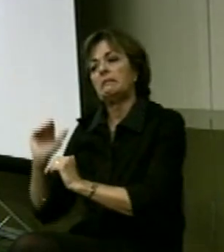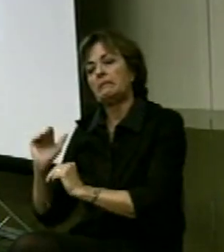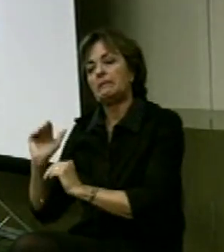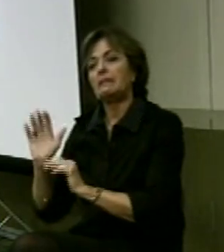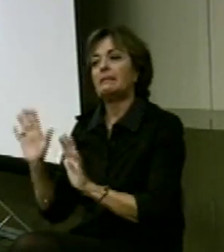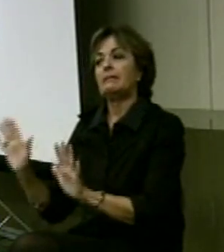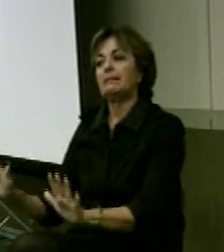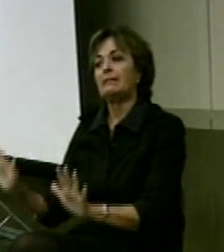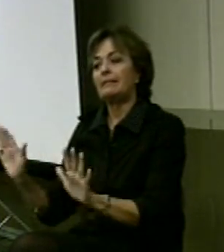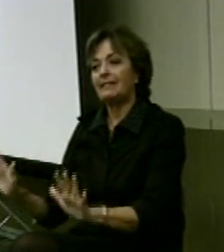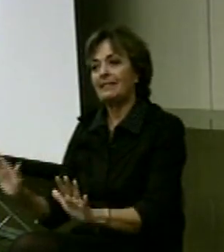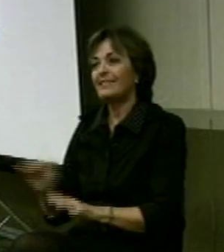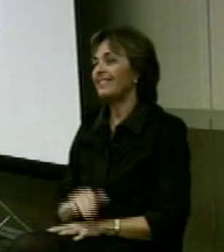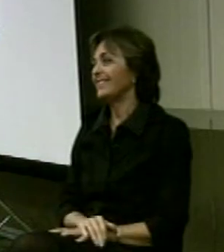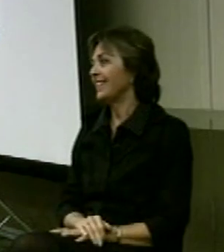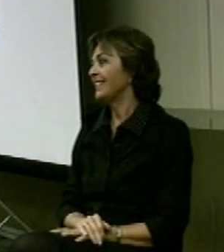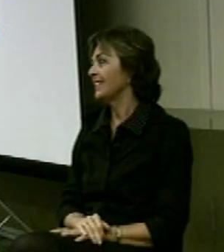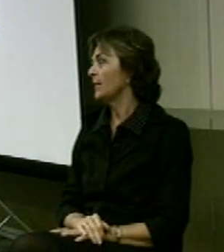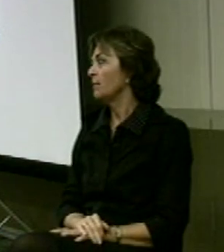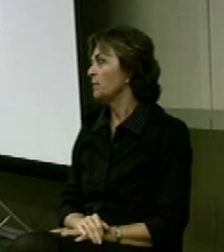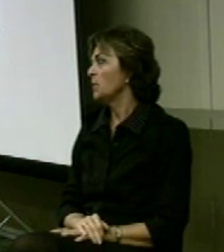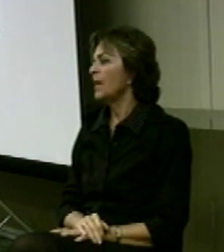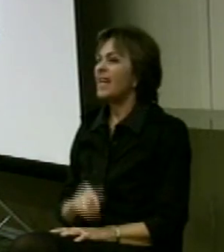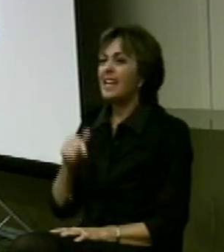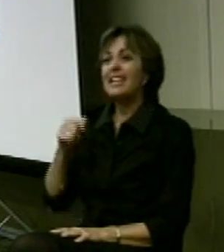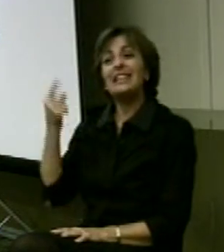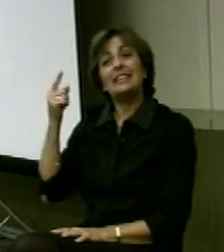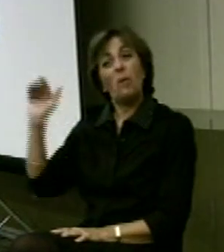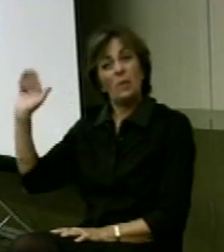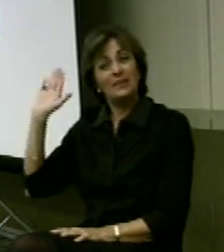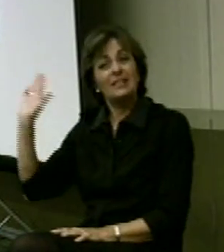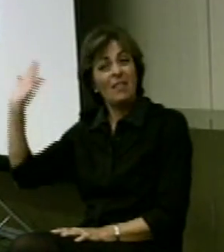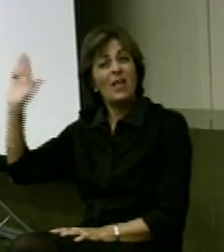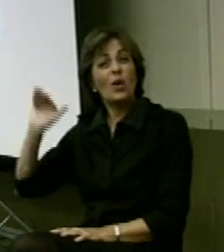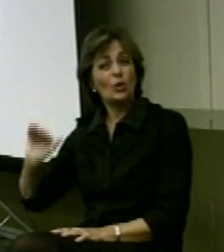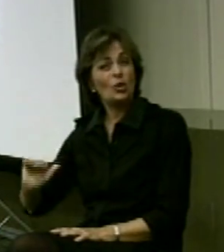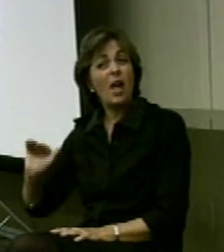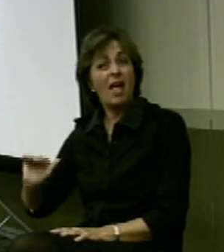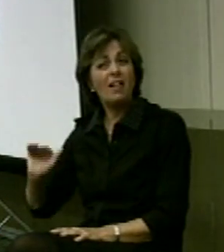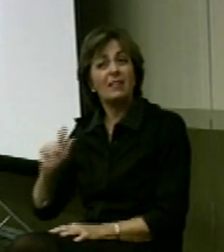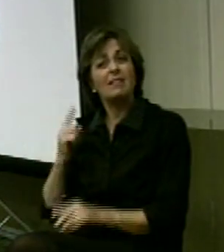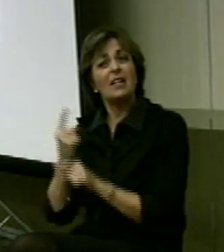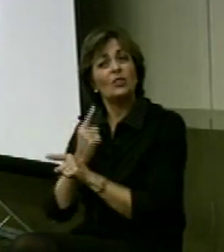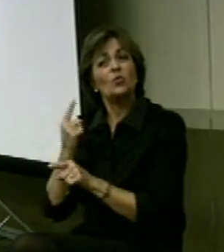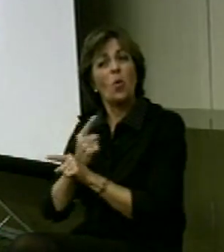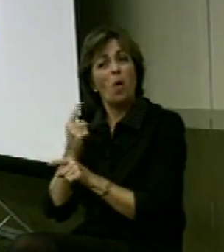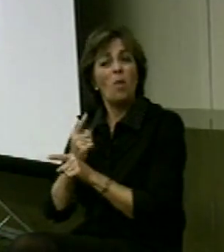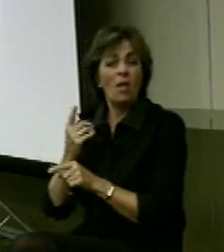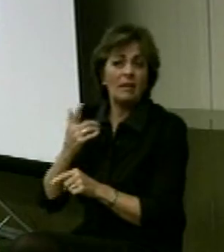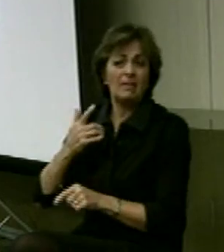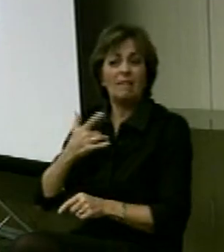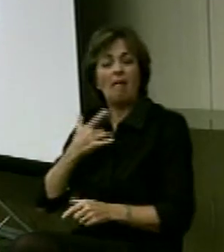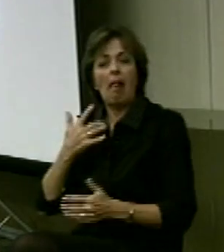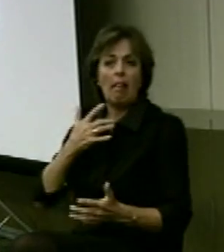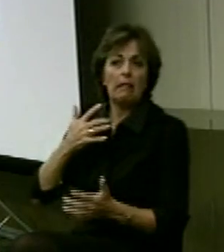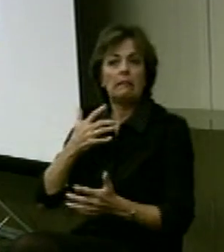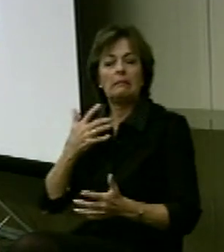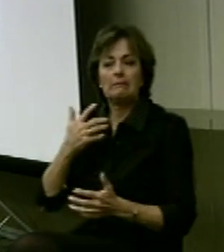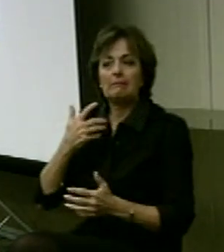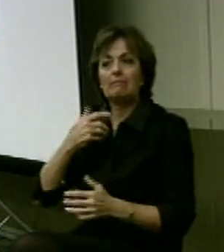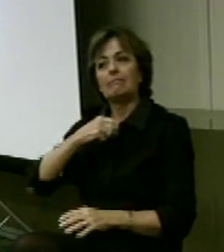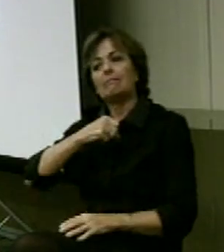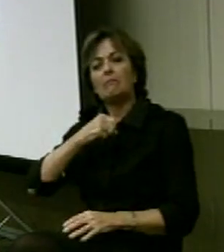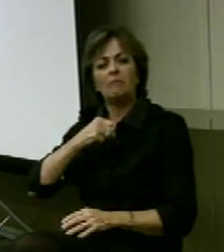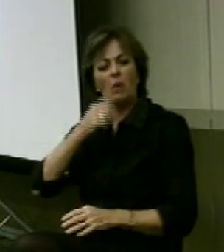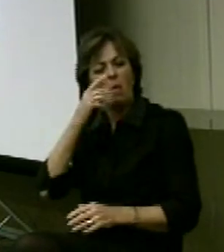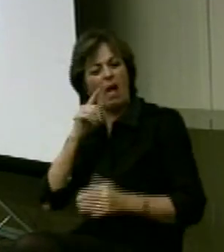less worse, I guess, would be the way to say it. 'Cause, I mean, this is someone's child, and, you know, I mean, it is normal for people to get a little, this